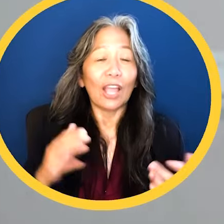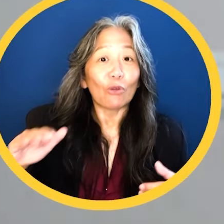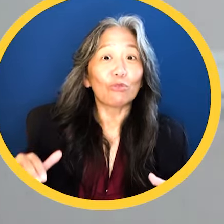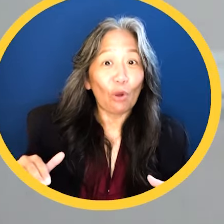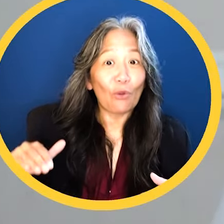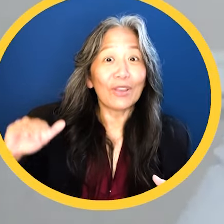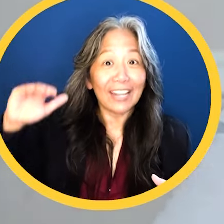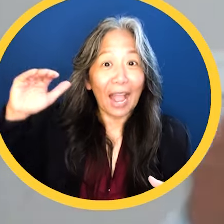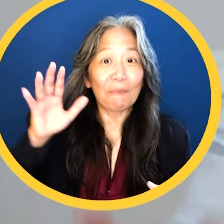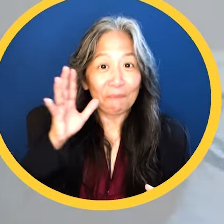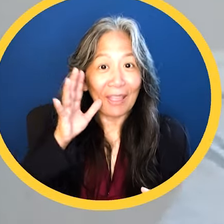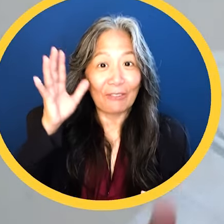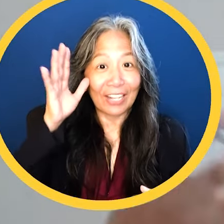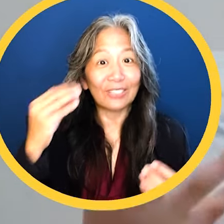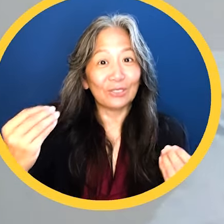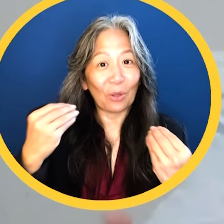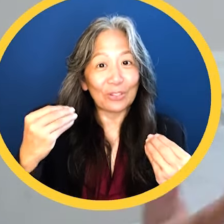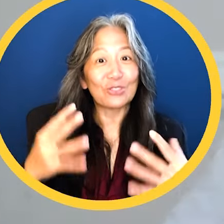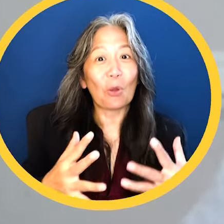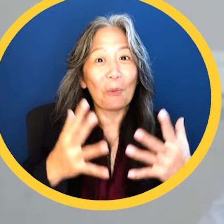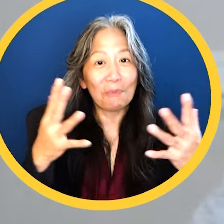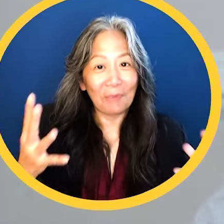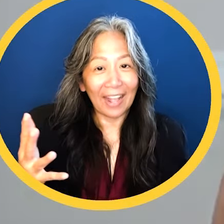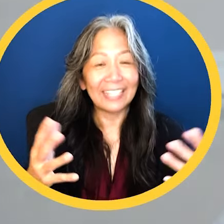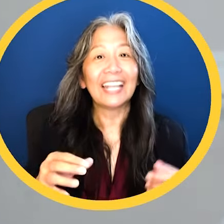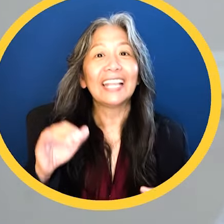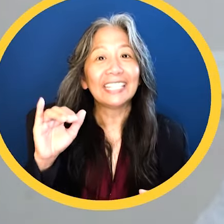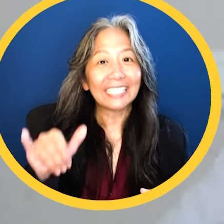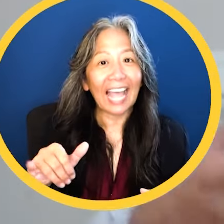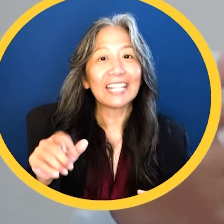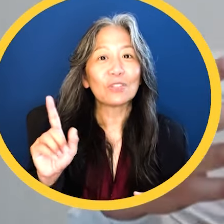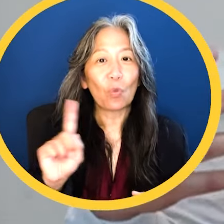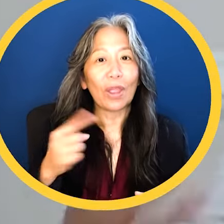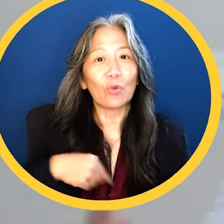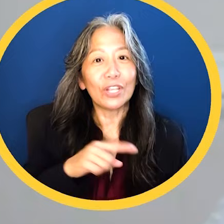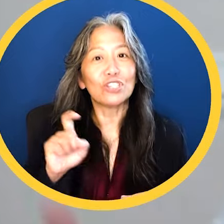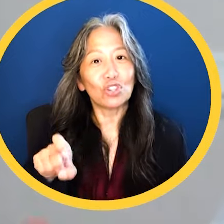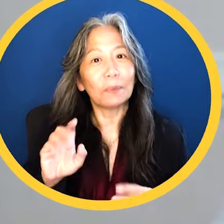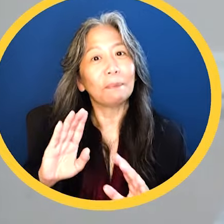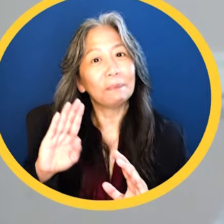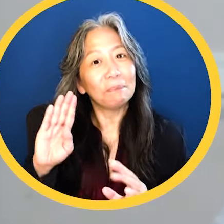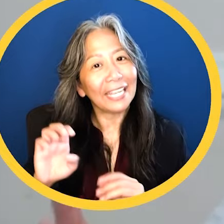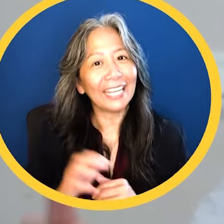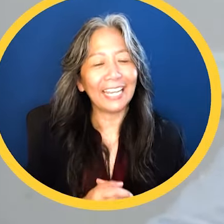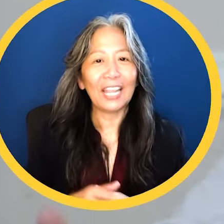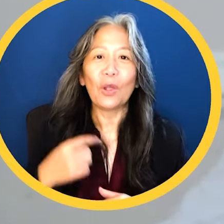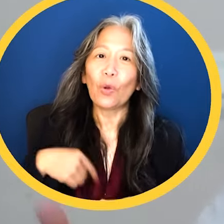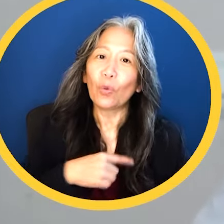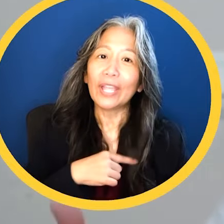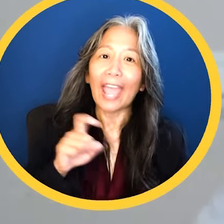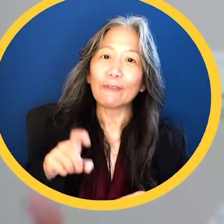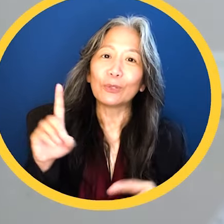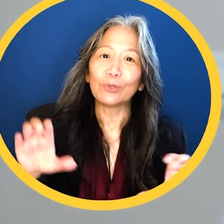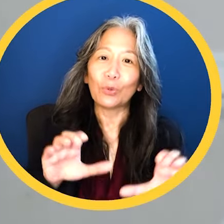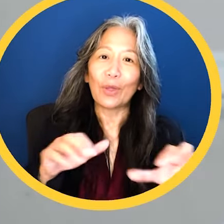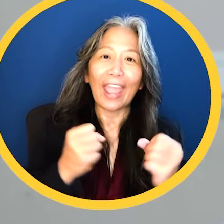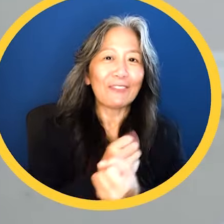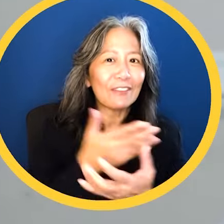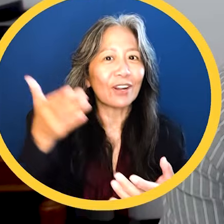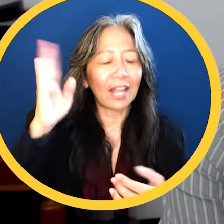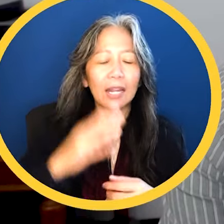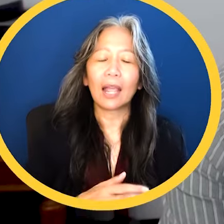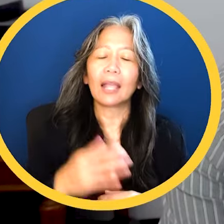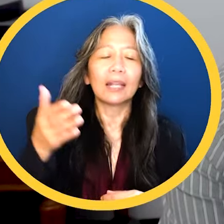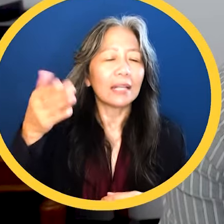because growing up, our parents taught us so much that that's where we should be. We have to do everything for